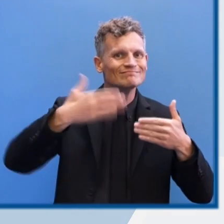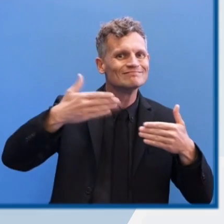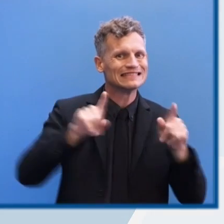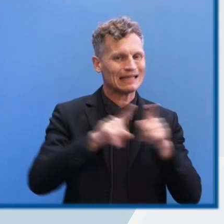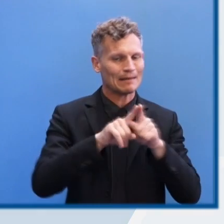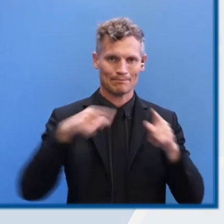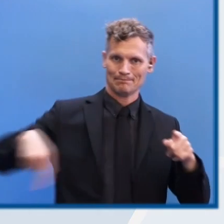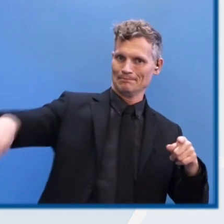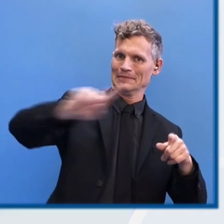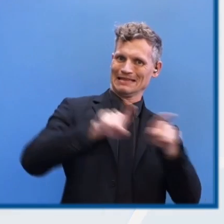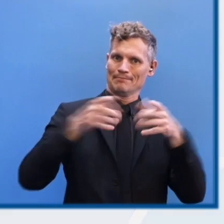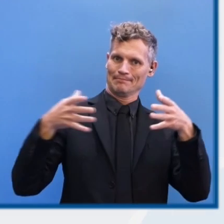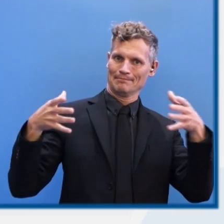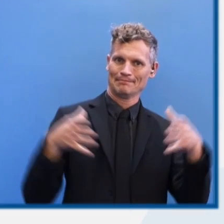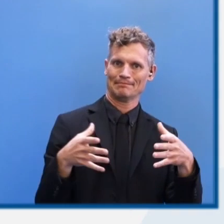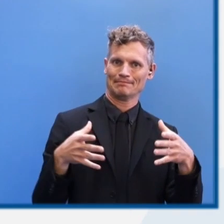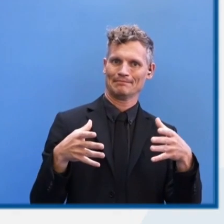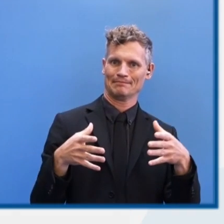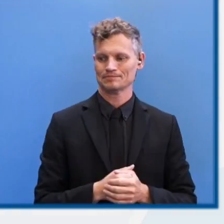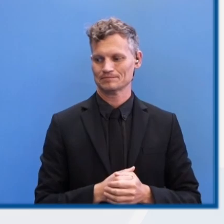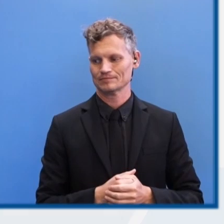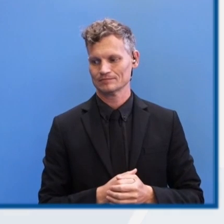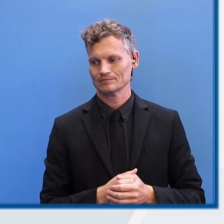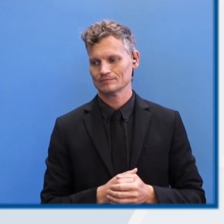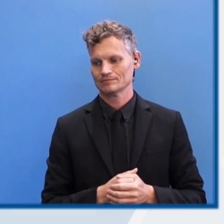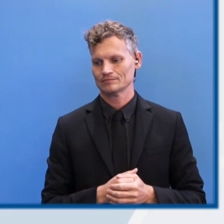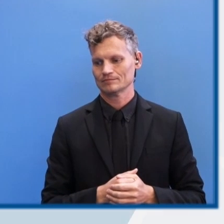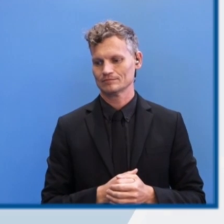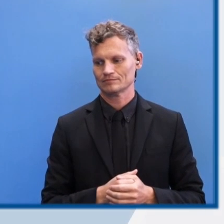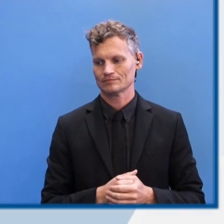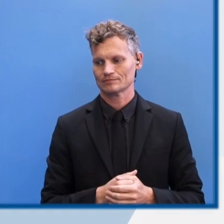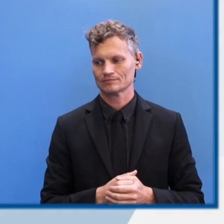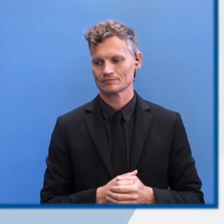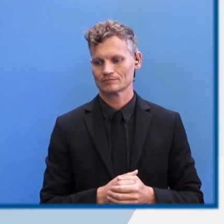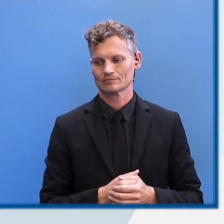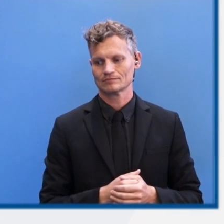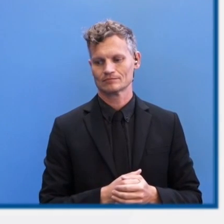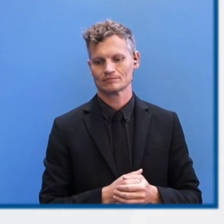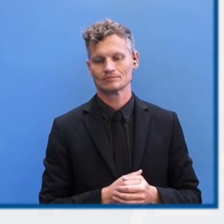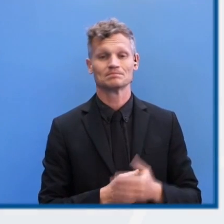to improve the system as it is. Thank you.